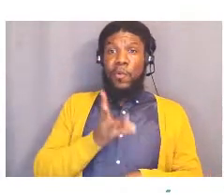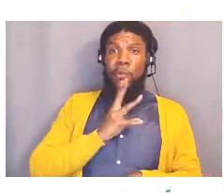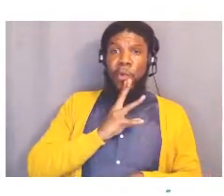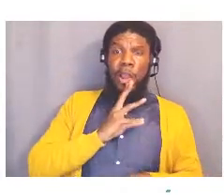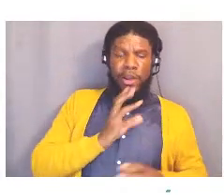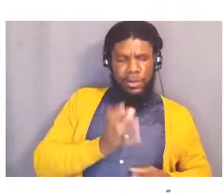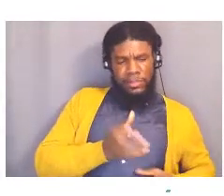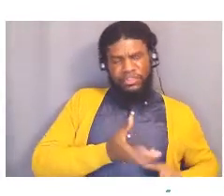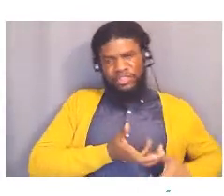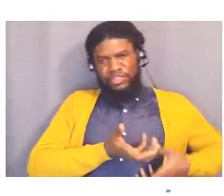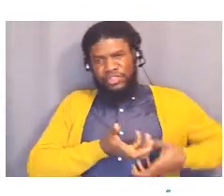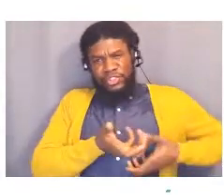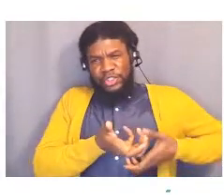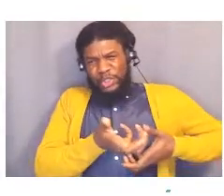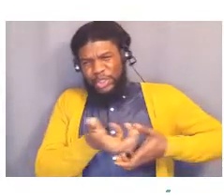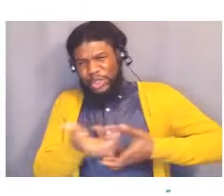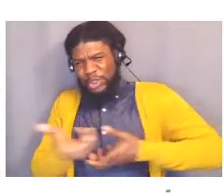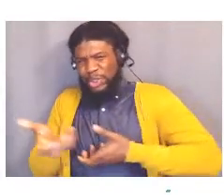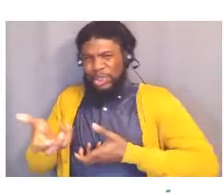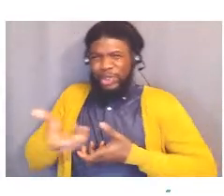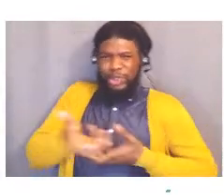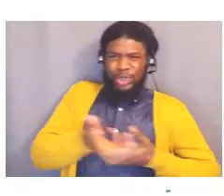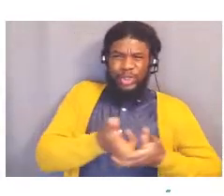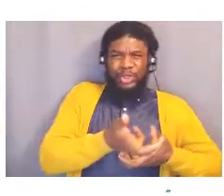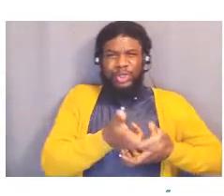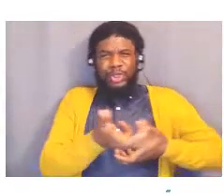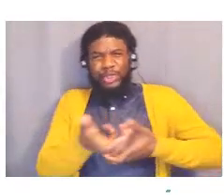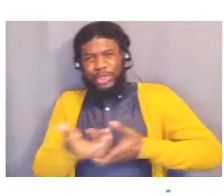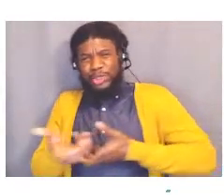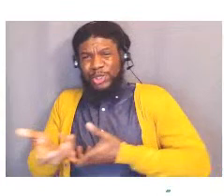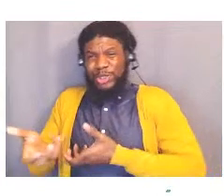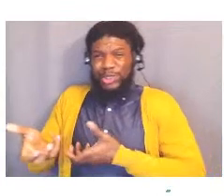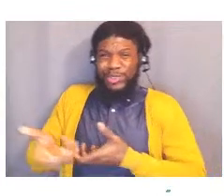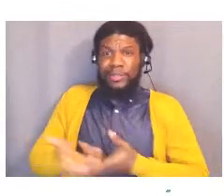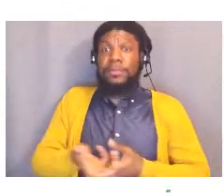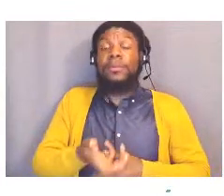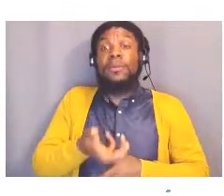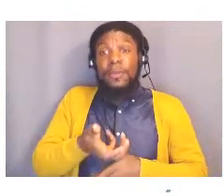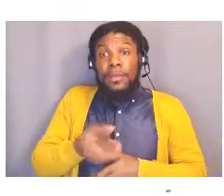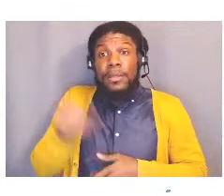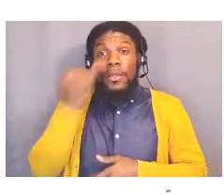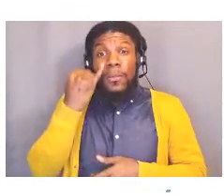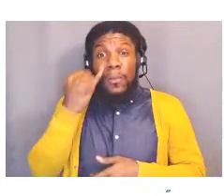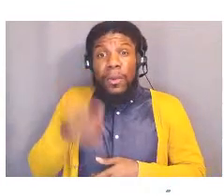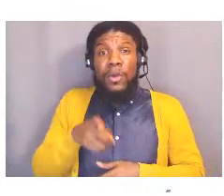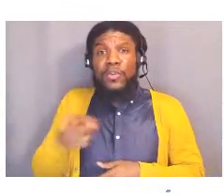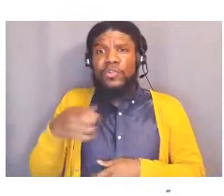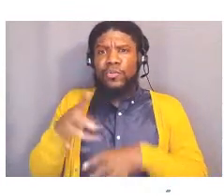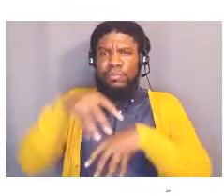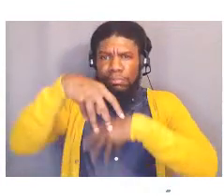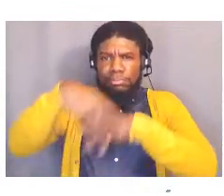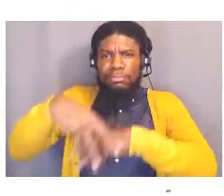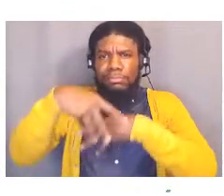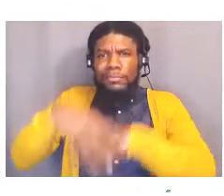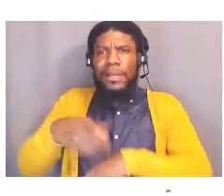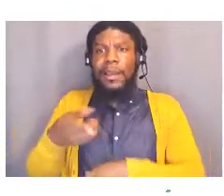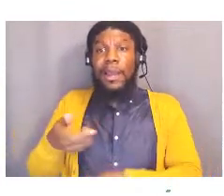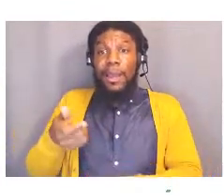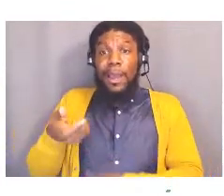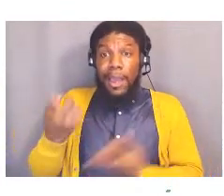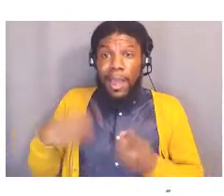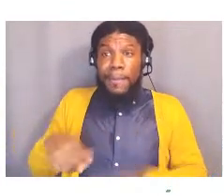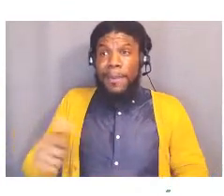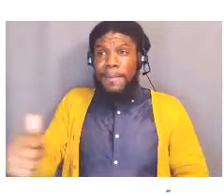the fire department. Can you imagine that? Being hit in the back by the force of water from a fireman's